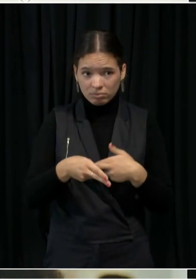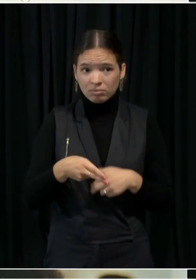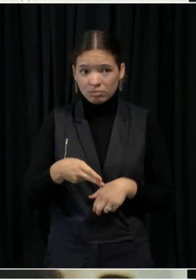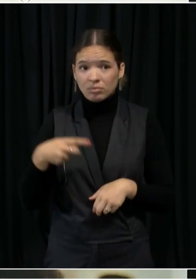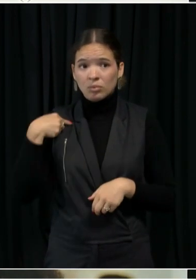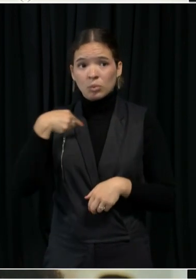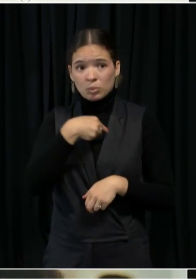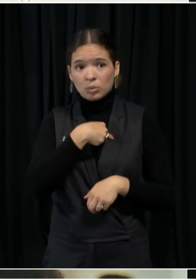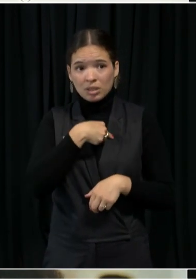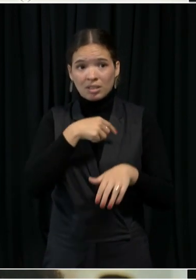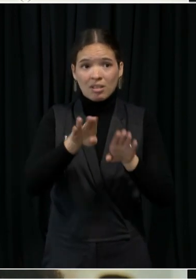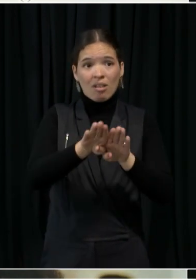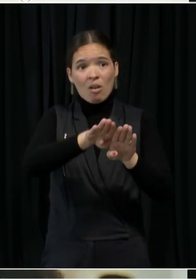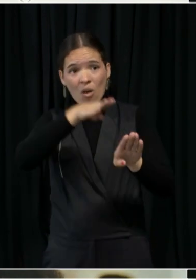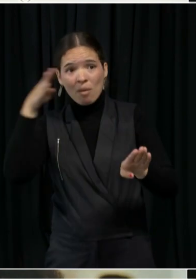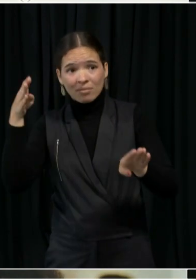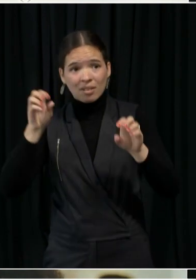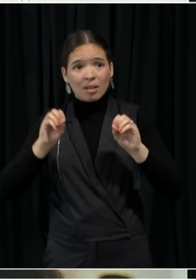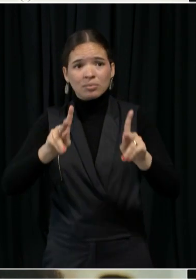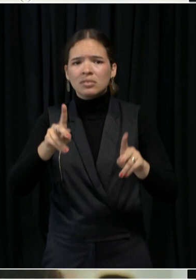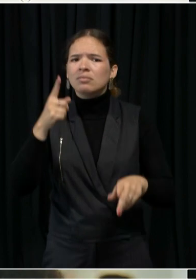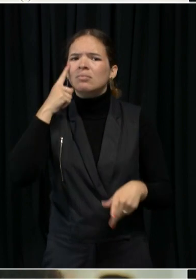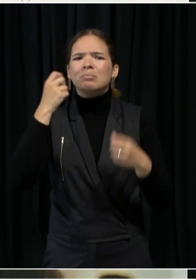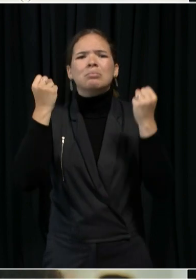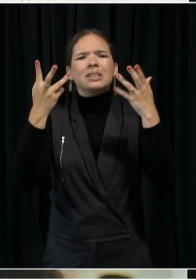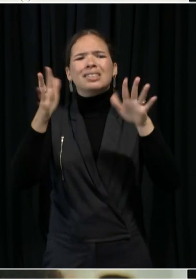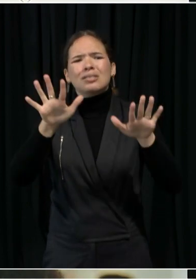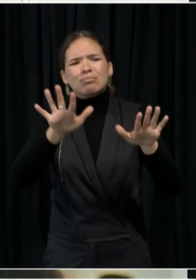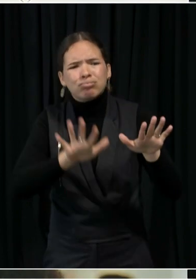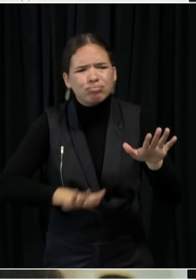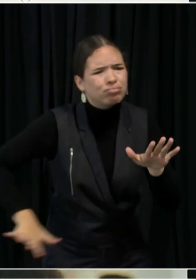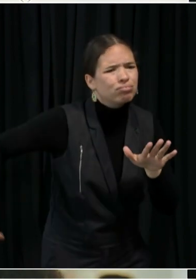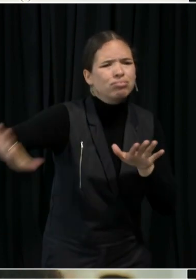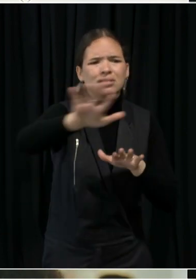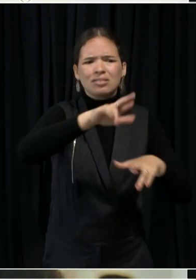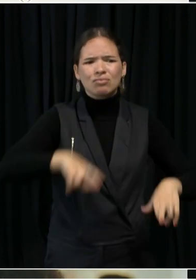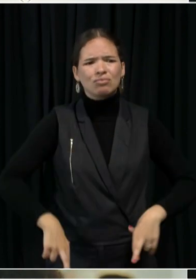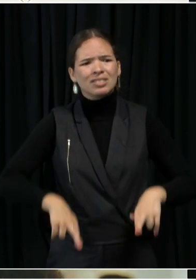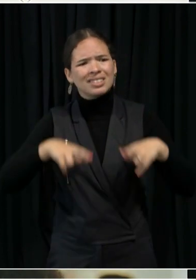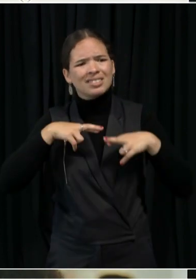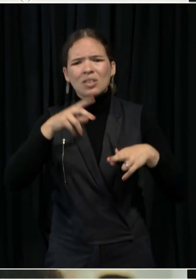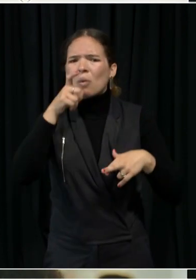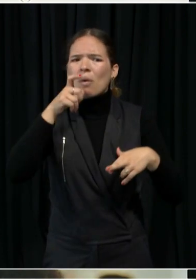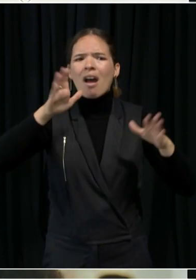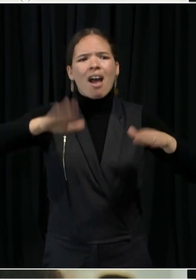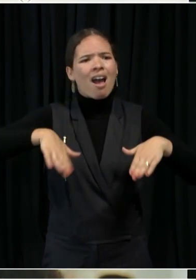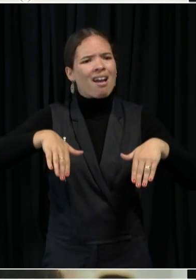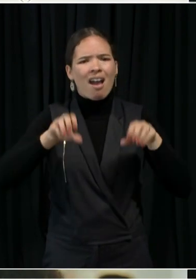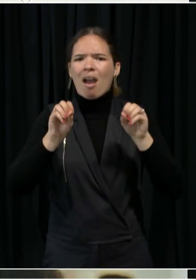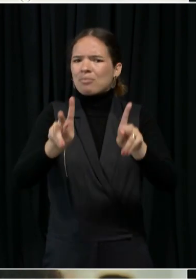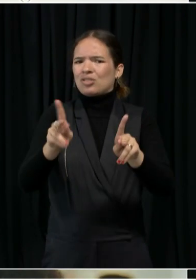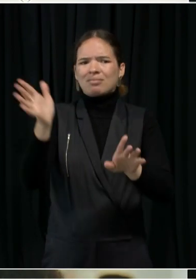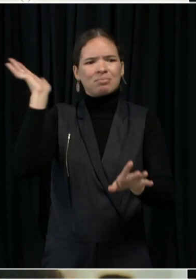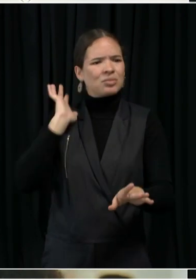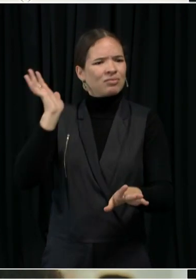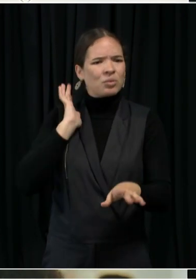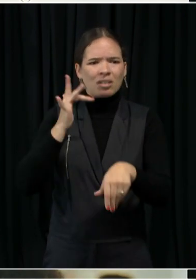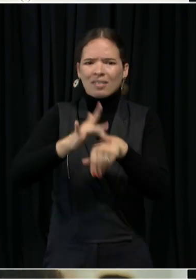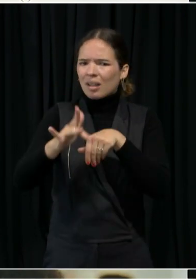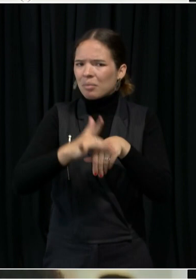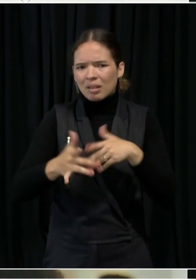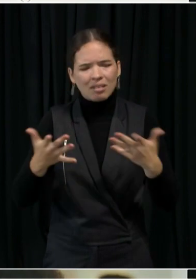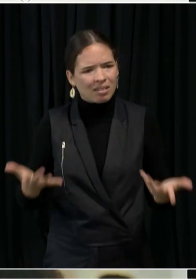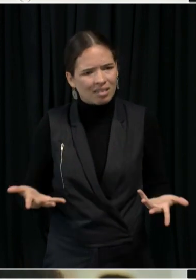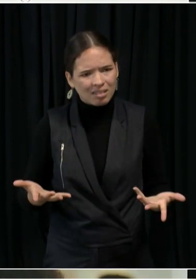the door of opportunity for so many people who just haven't had the chance to be able to have these services available. We've had the United